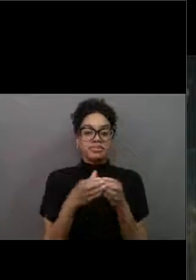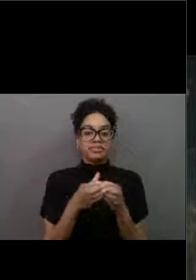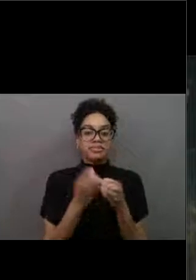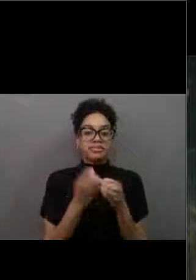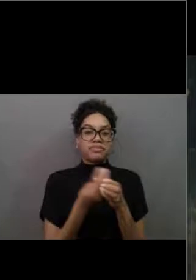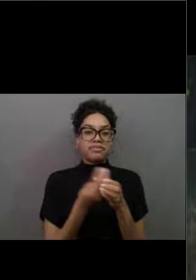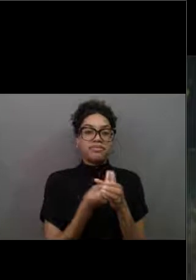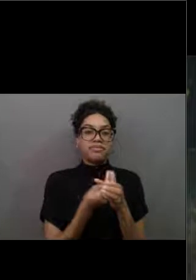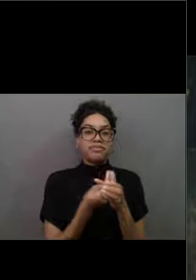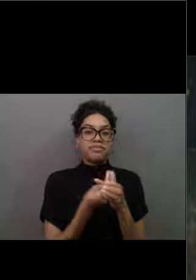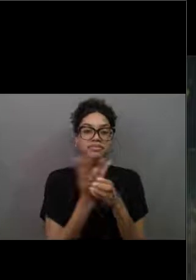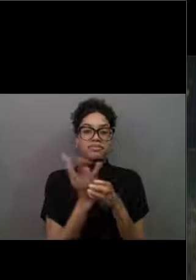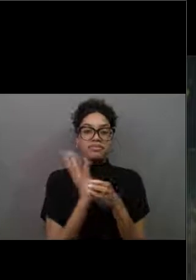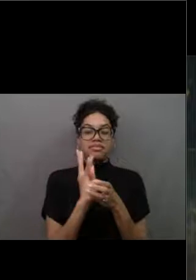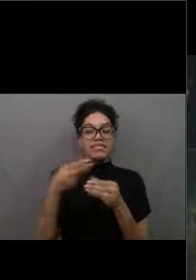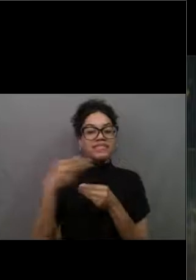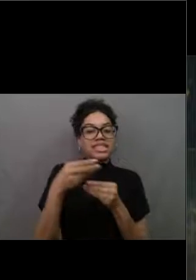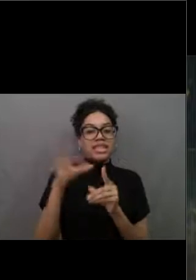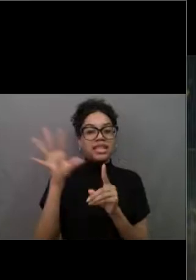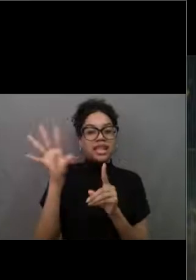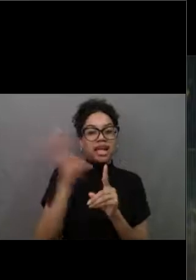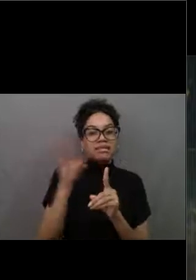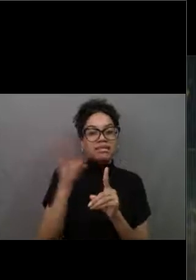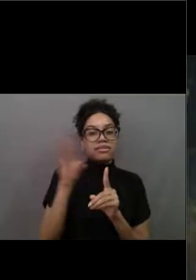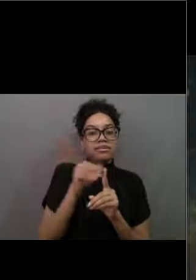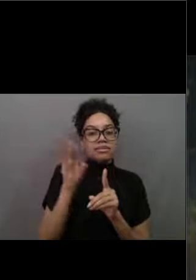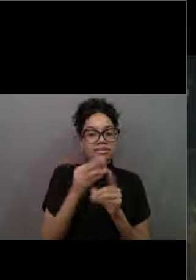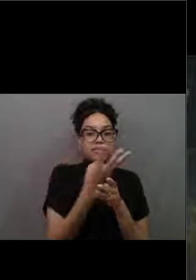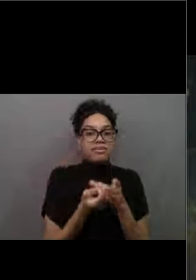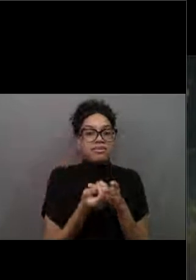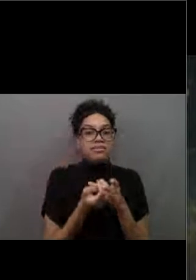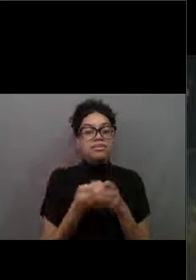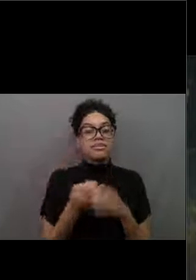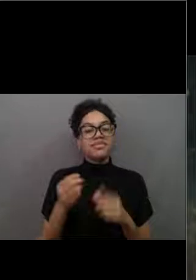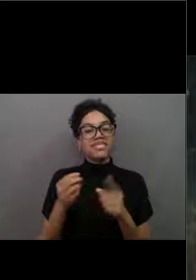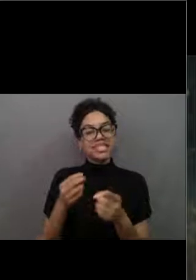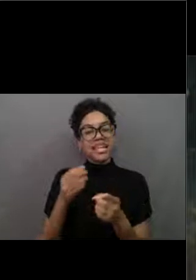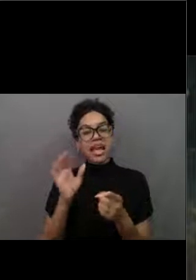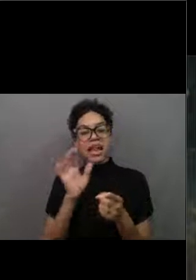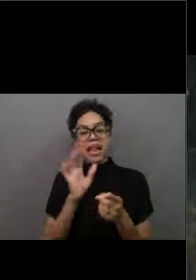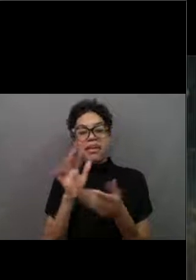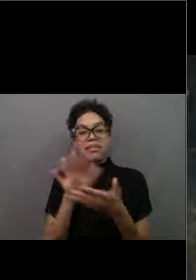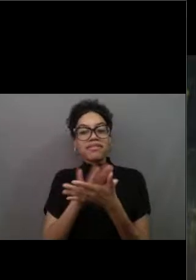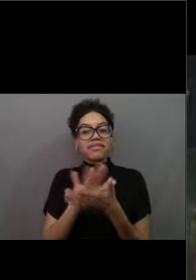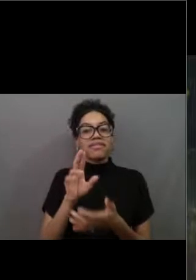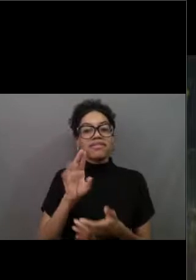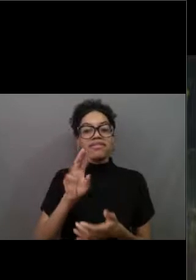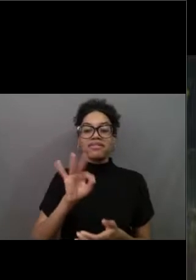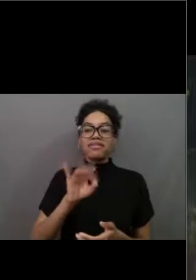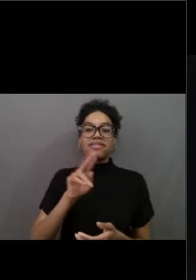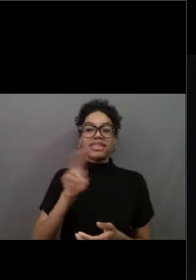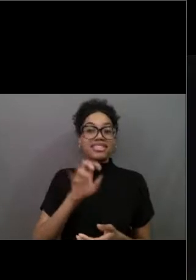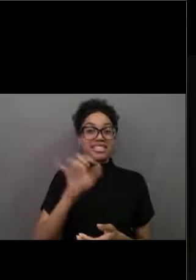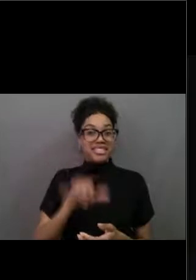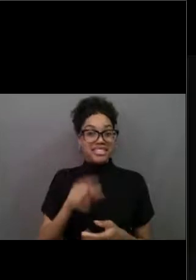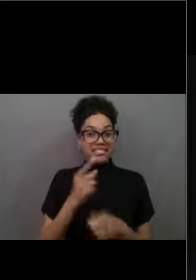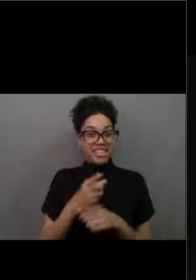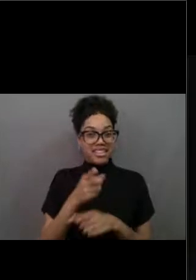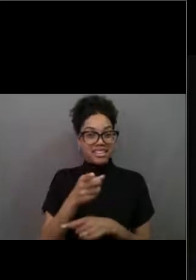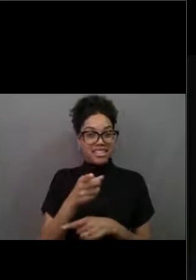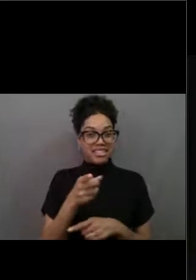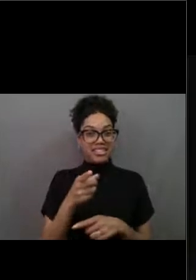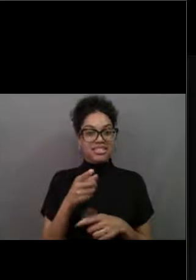and they don't need their tentacles out. You see, it makes them look kind of fuzzy. And then one more look at a brain coral, same thing. The polyps are out, so